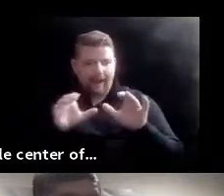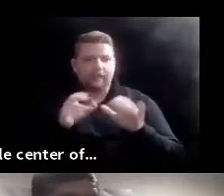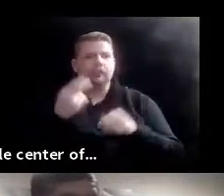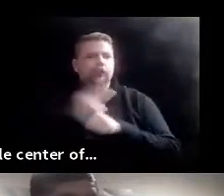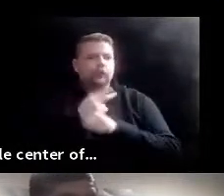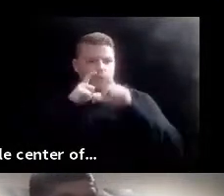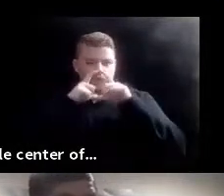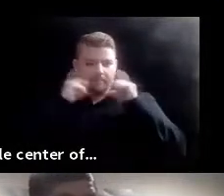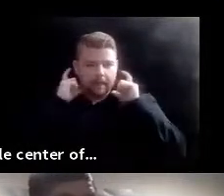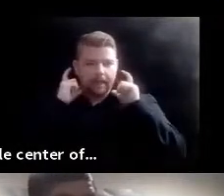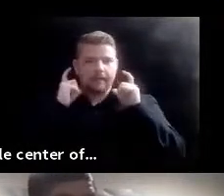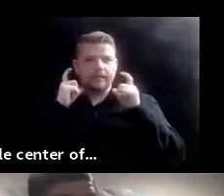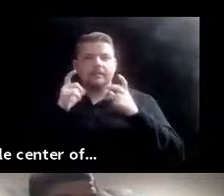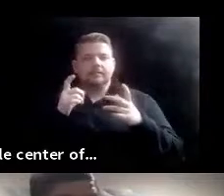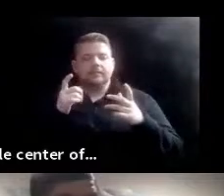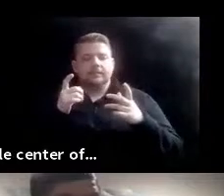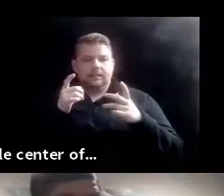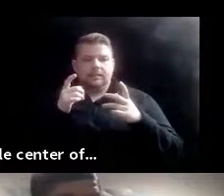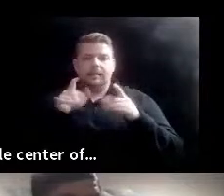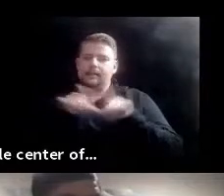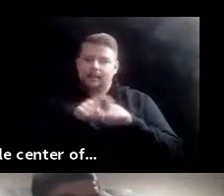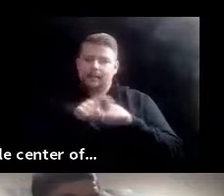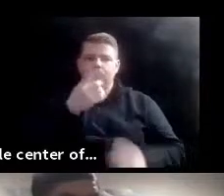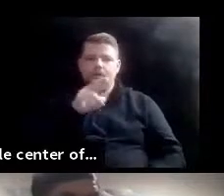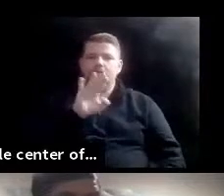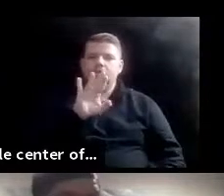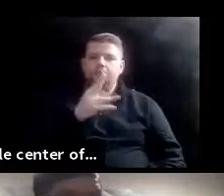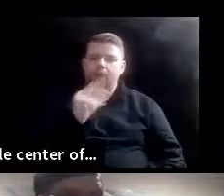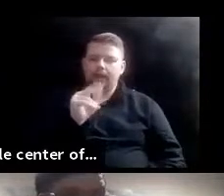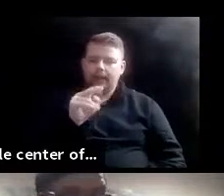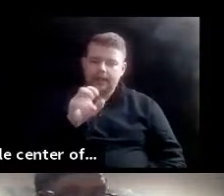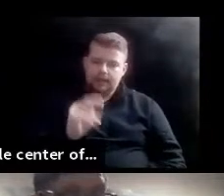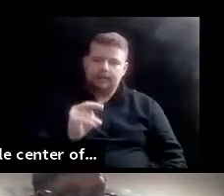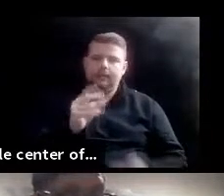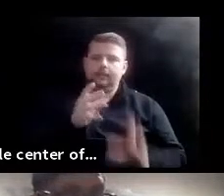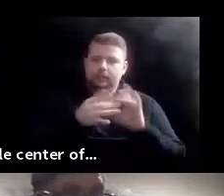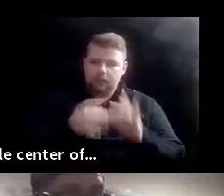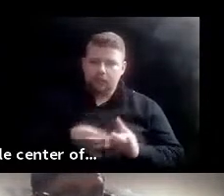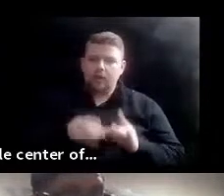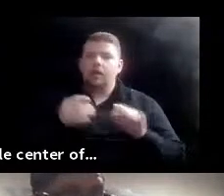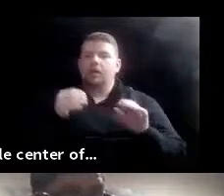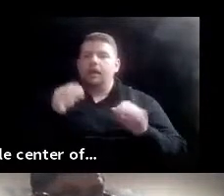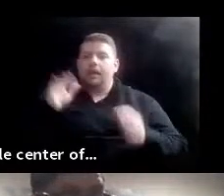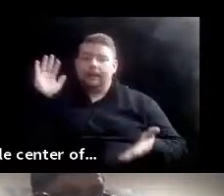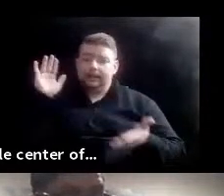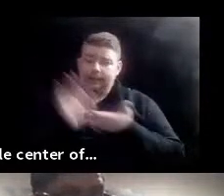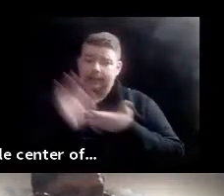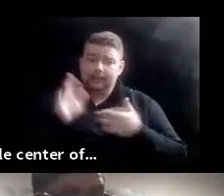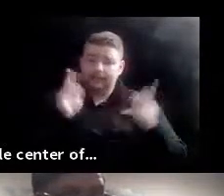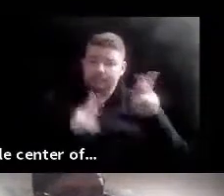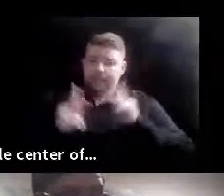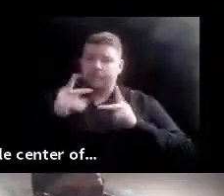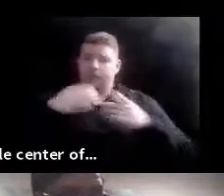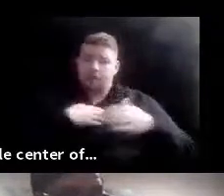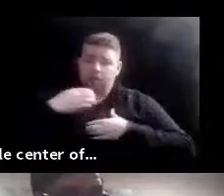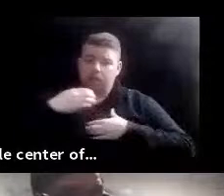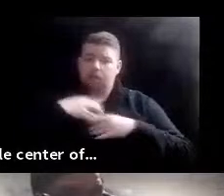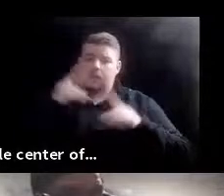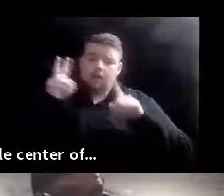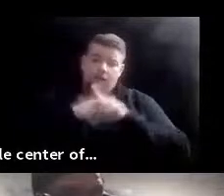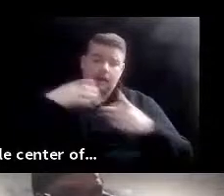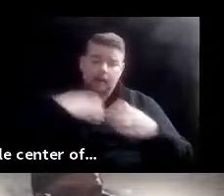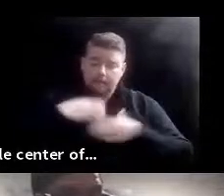masks. And as Dr. Buchanan has noted, fewer people filing complaints